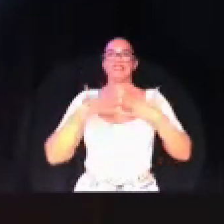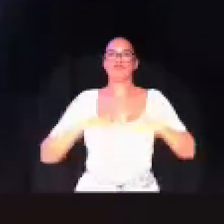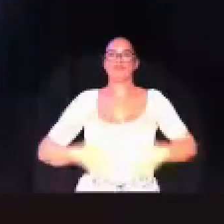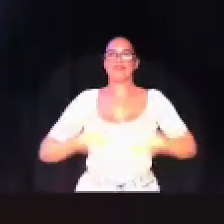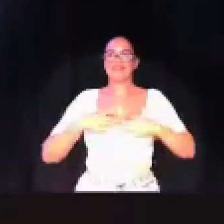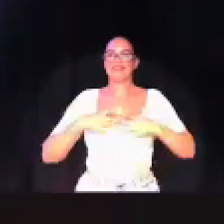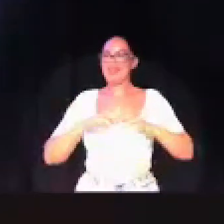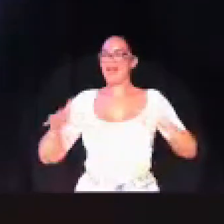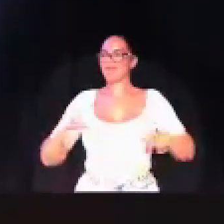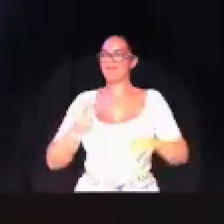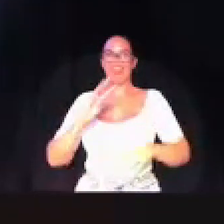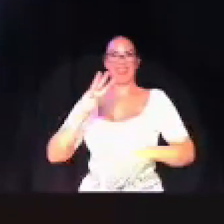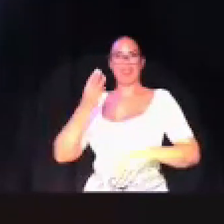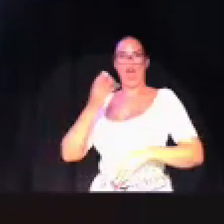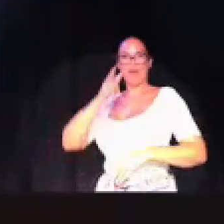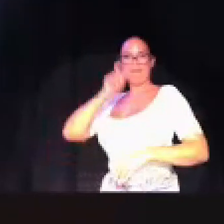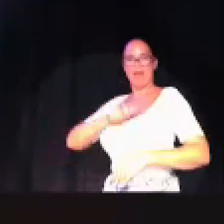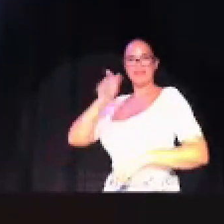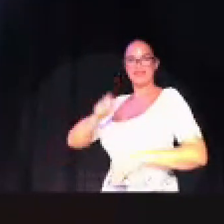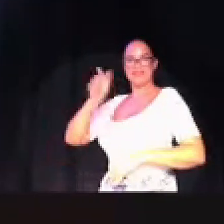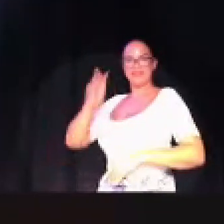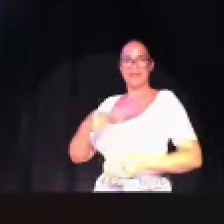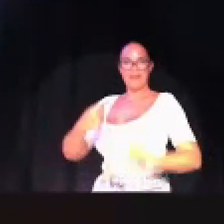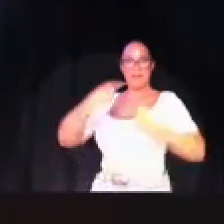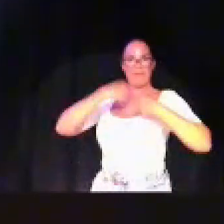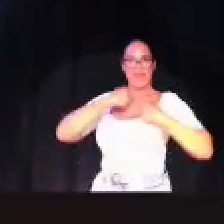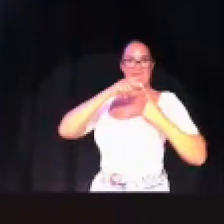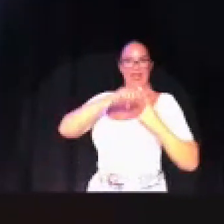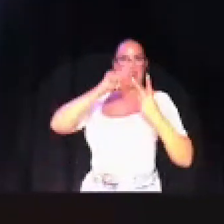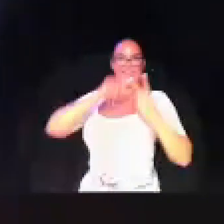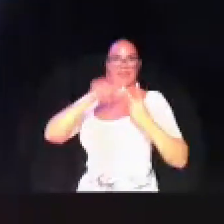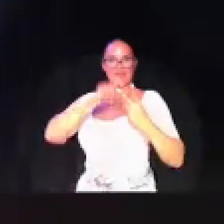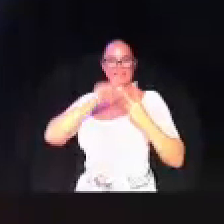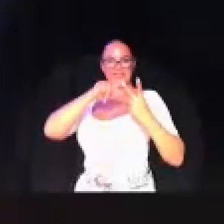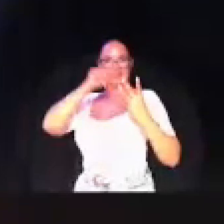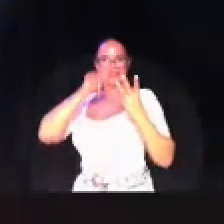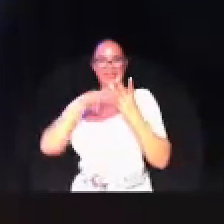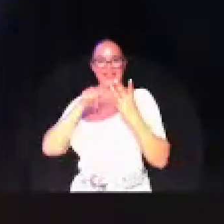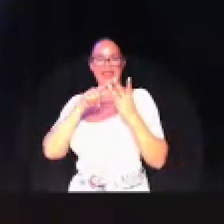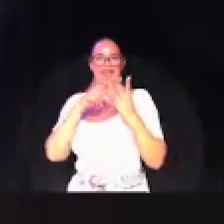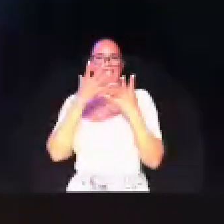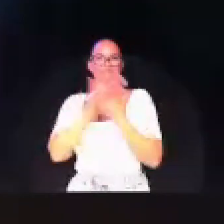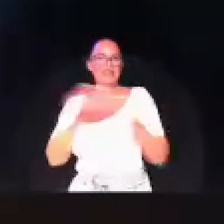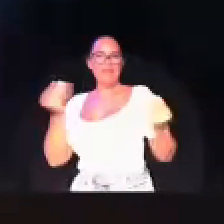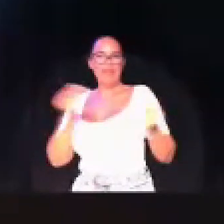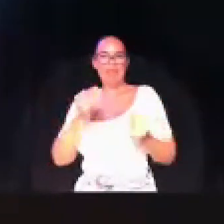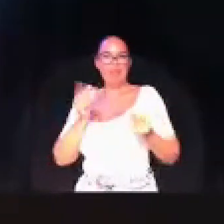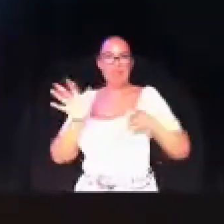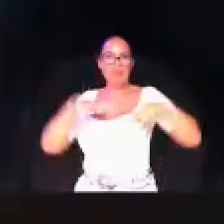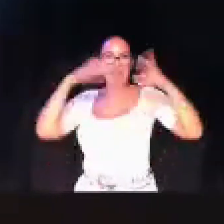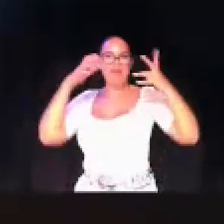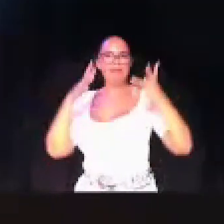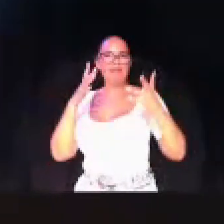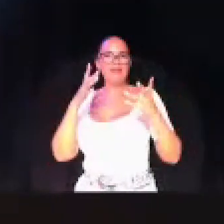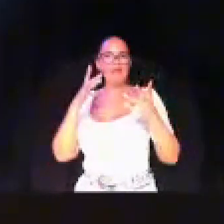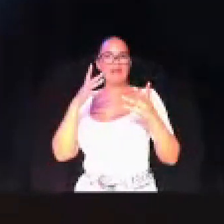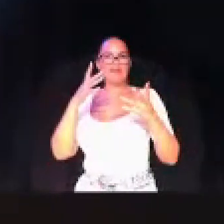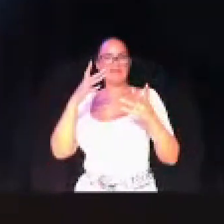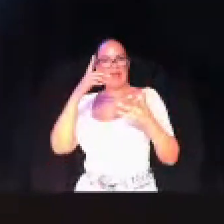in our equation. So it's like collaborating with an invisible entity, and that has a mind of its own